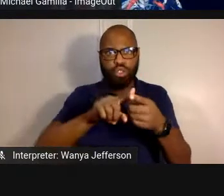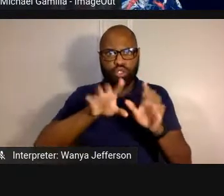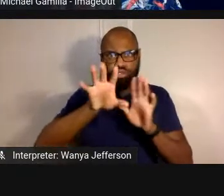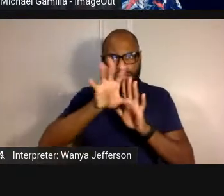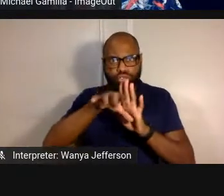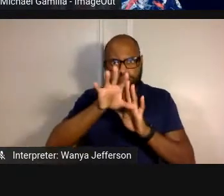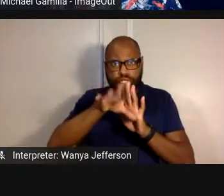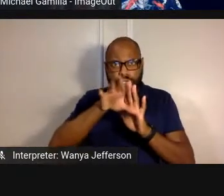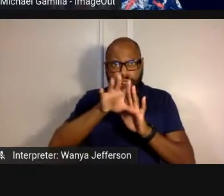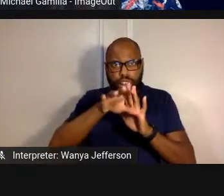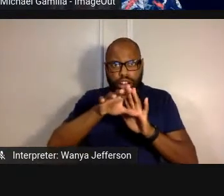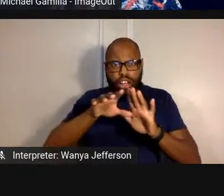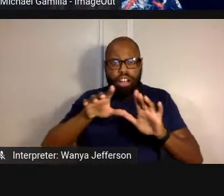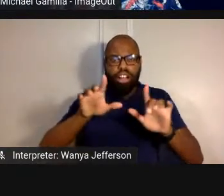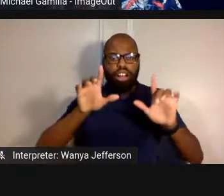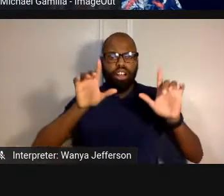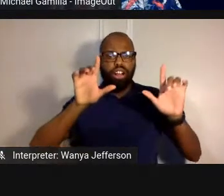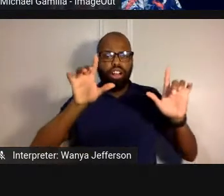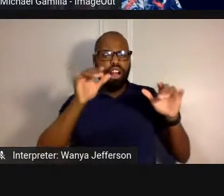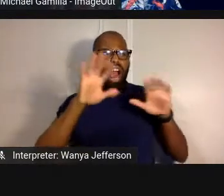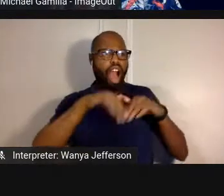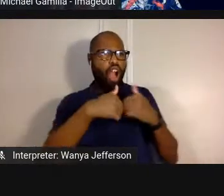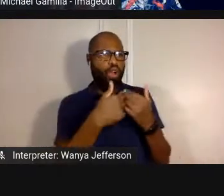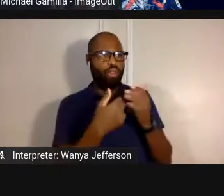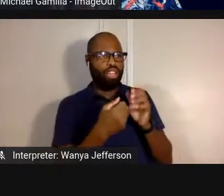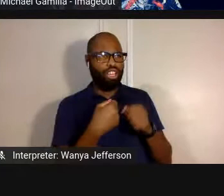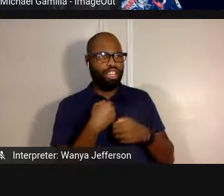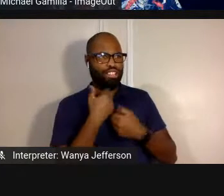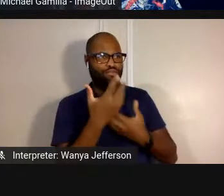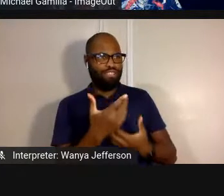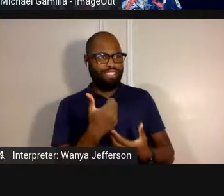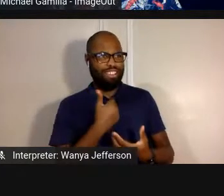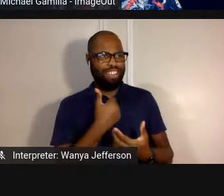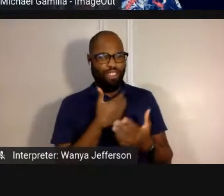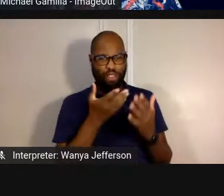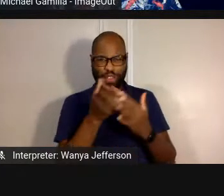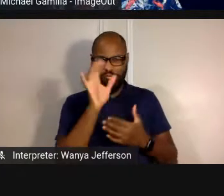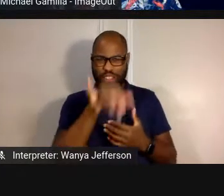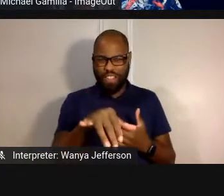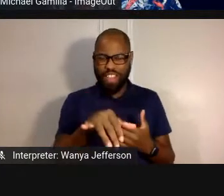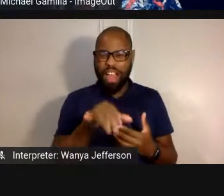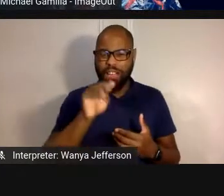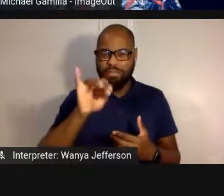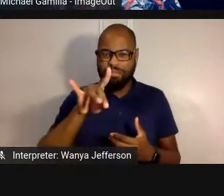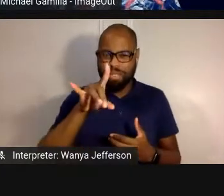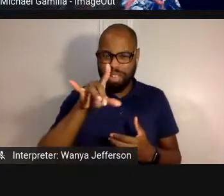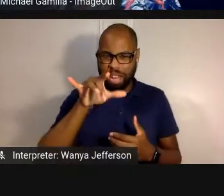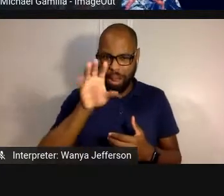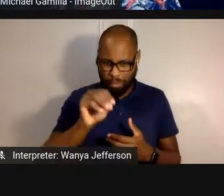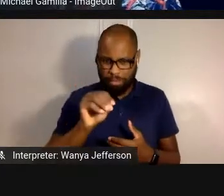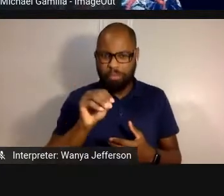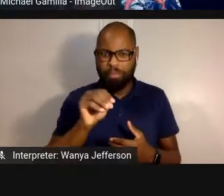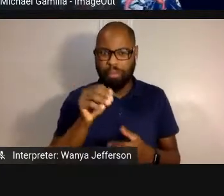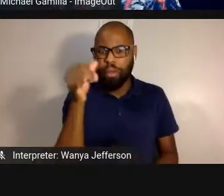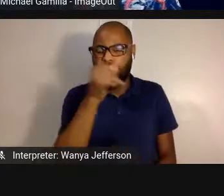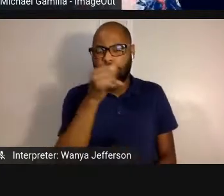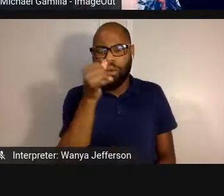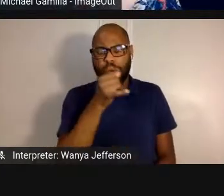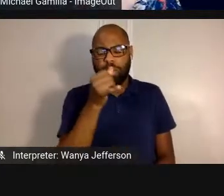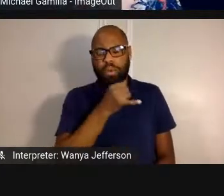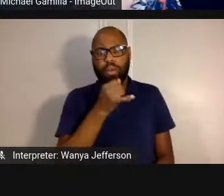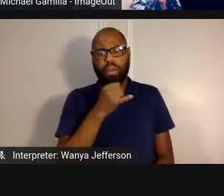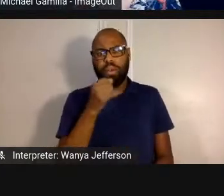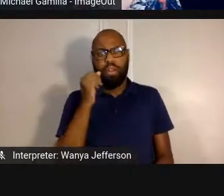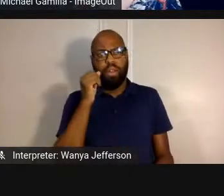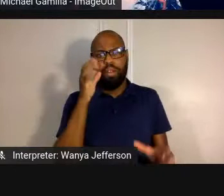the camera, with the directors, and that craft was really cool for me. And I keep that in the